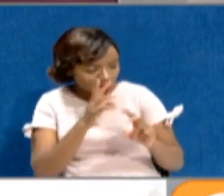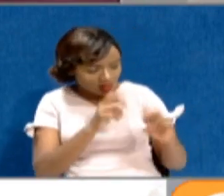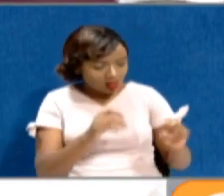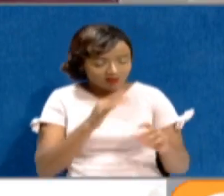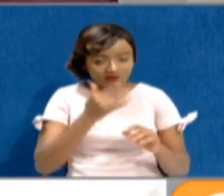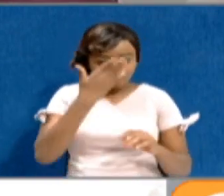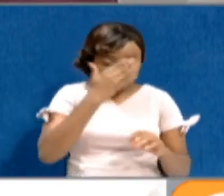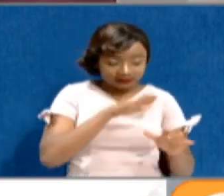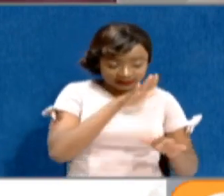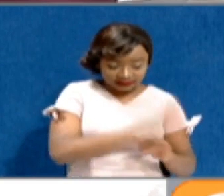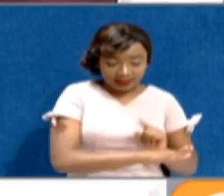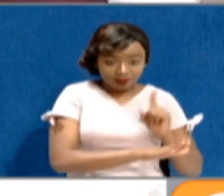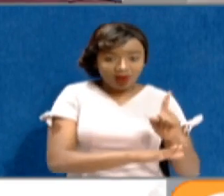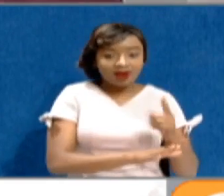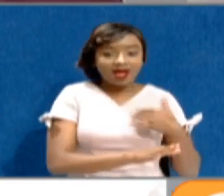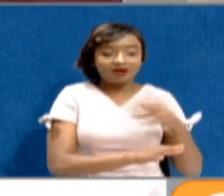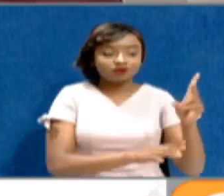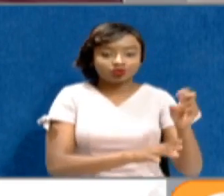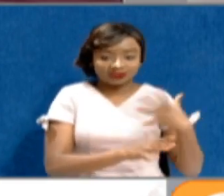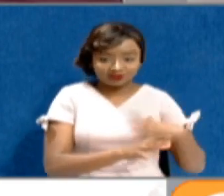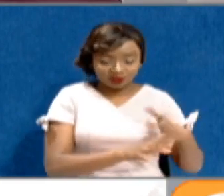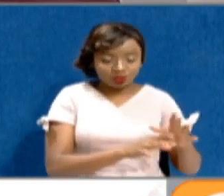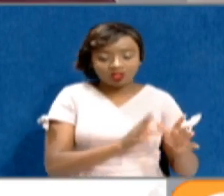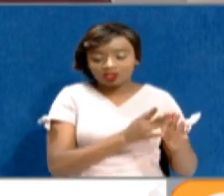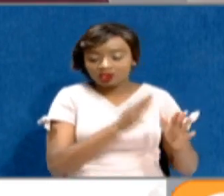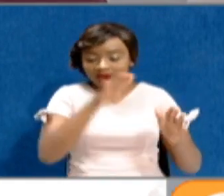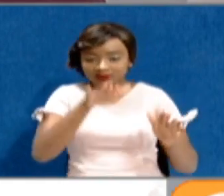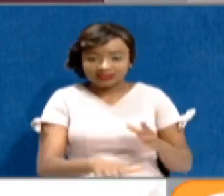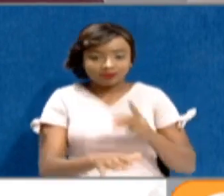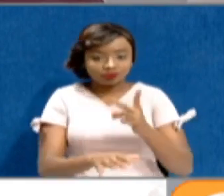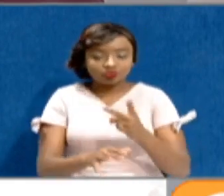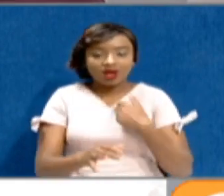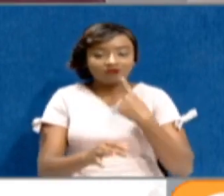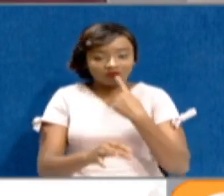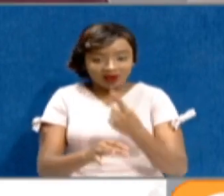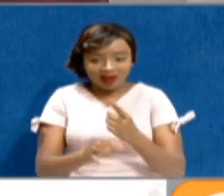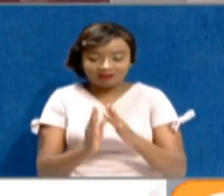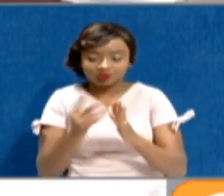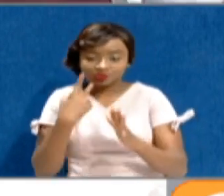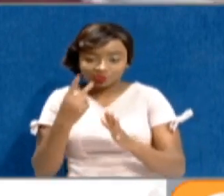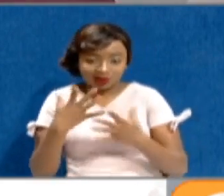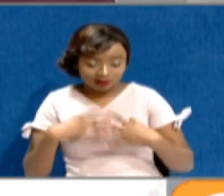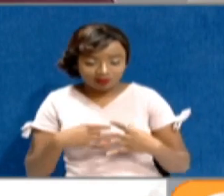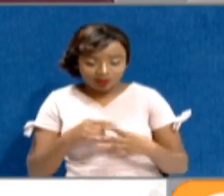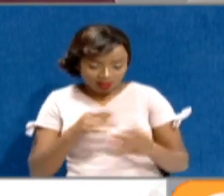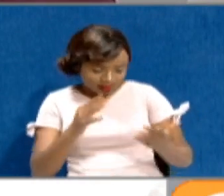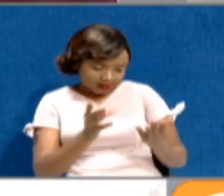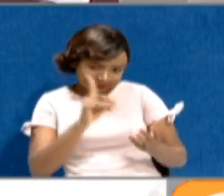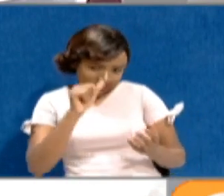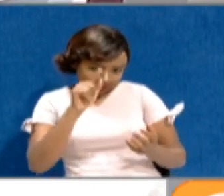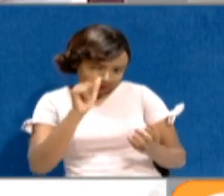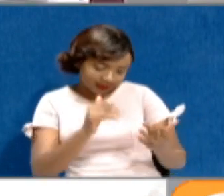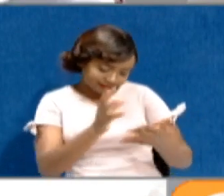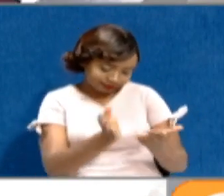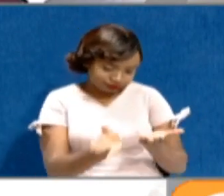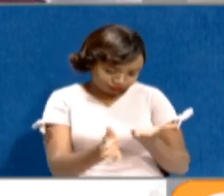from phase 1, where you had fewer people, and phase 2. Again, you take that to your regulator and you say, look, all